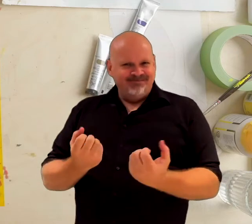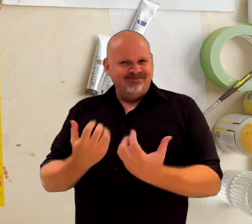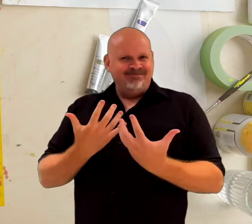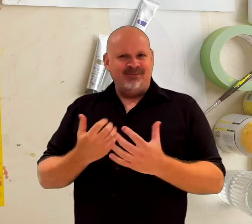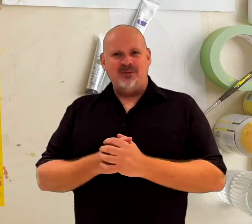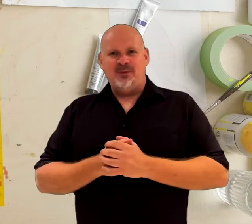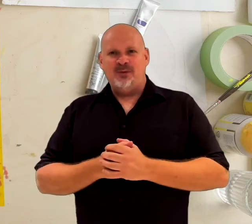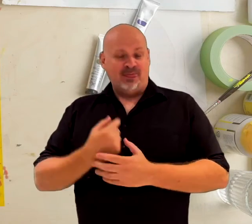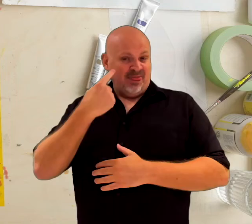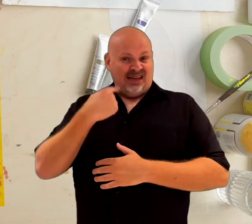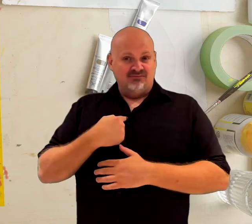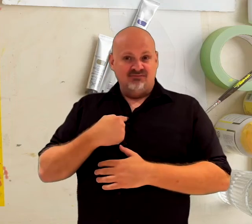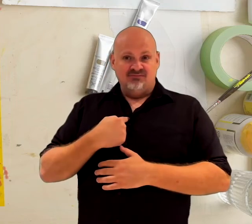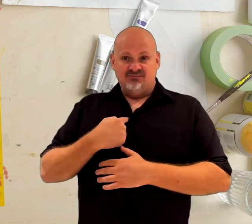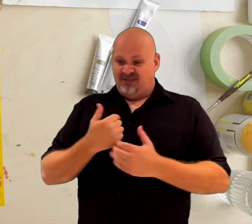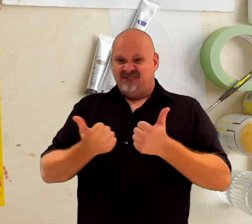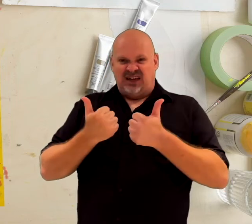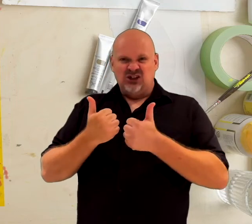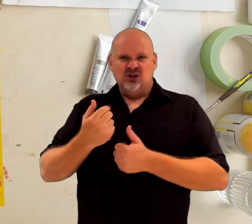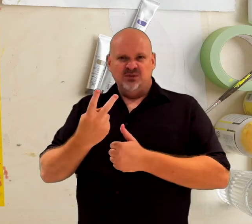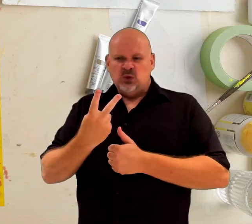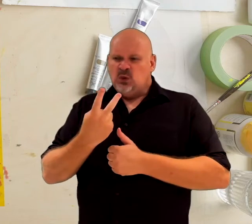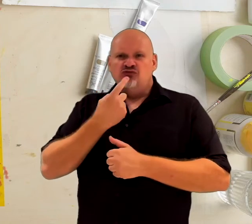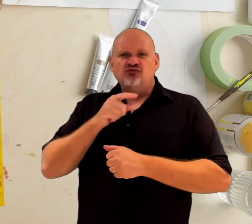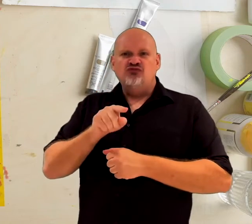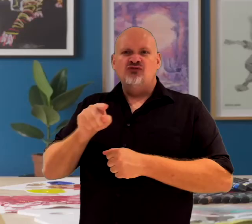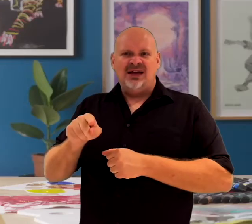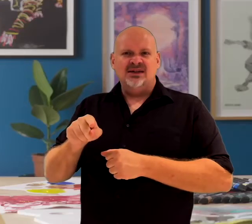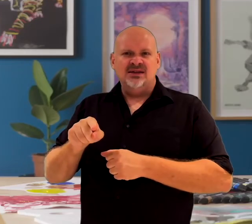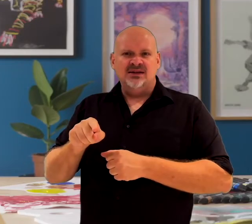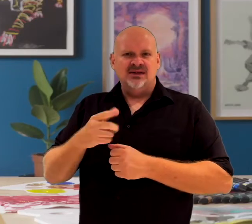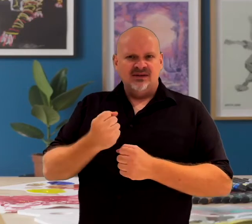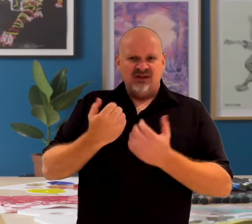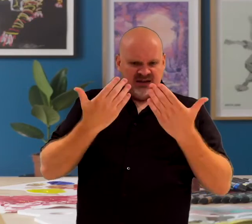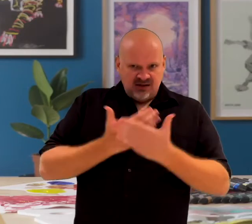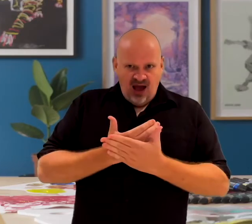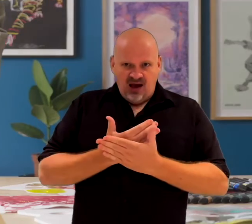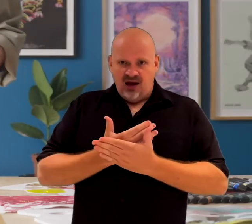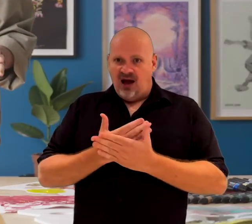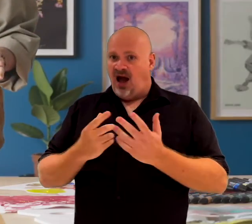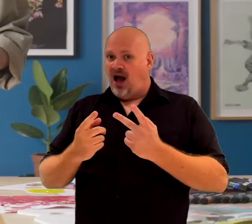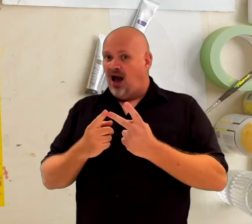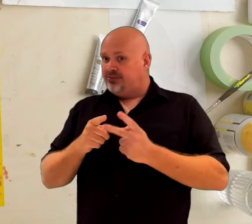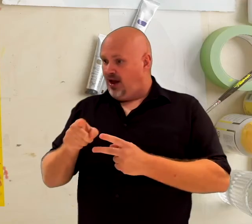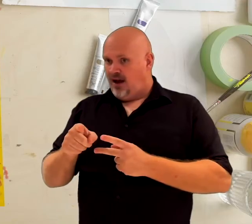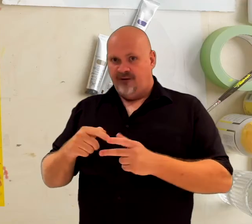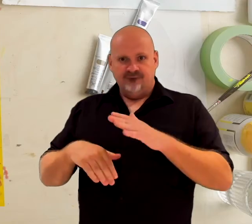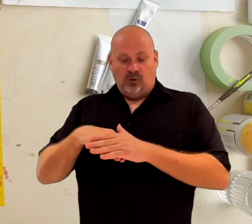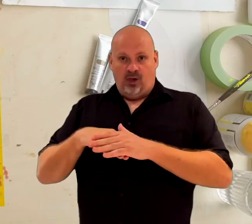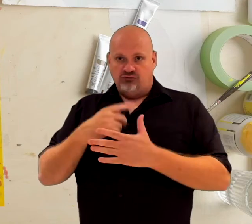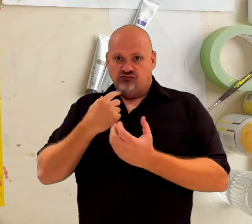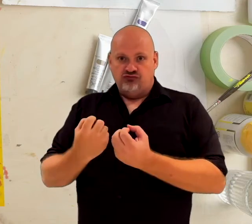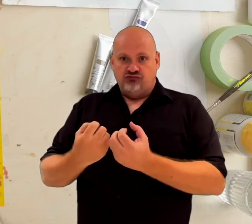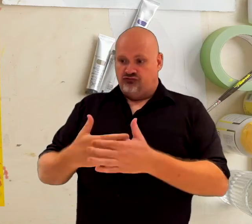cohesive, you know. So what I think I'll finish is with 2 tones of reds. You have a dark red, and then you have another